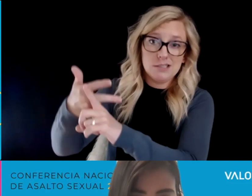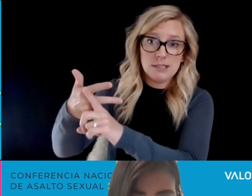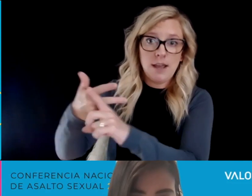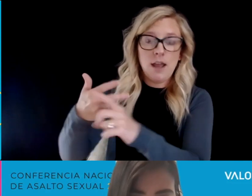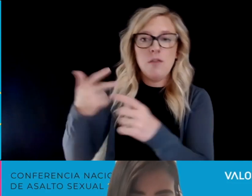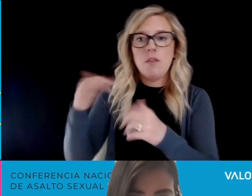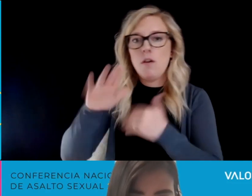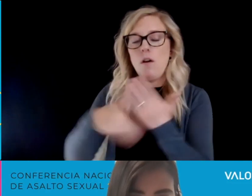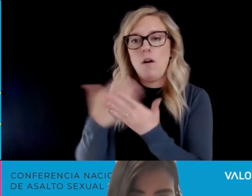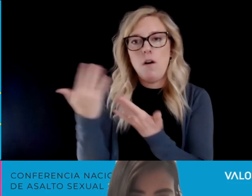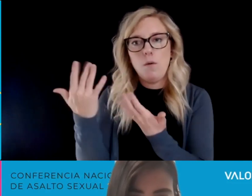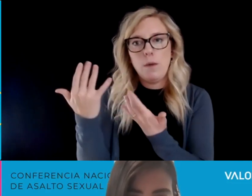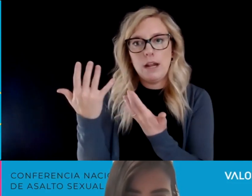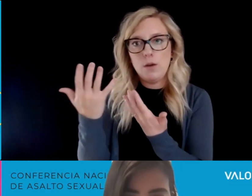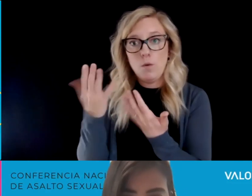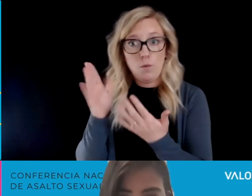or will they be deported?